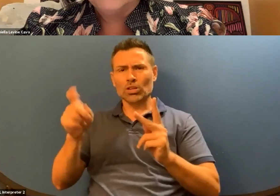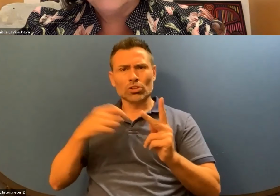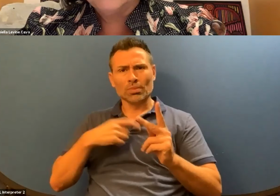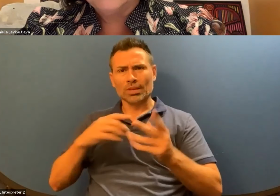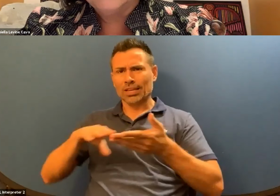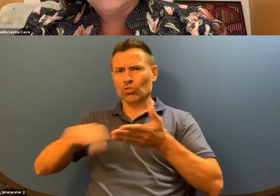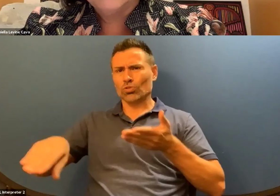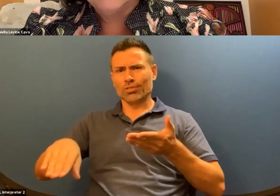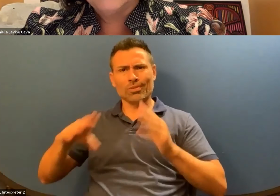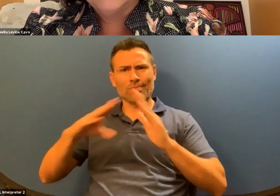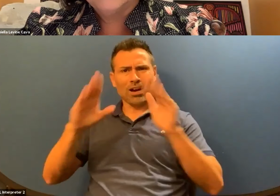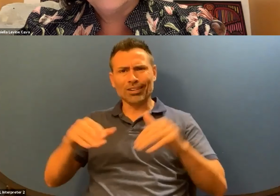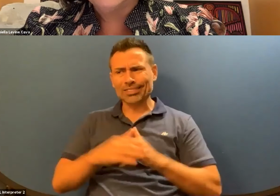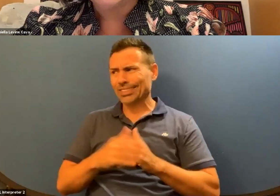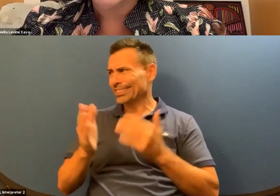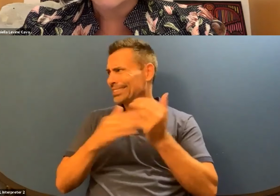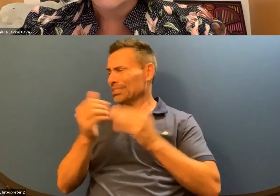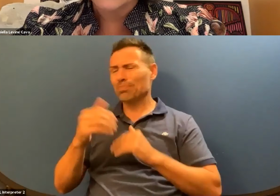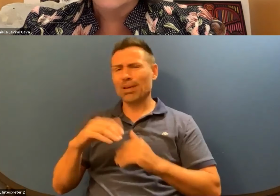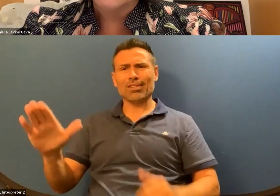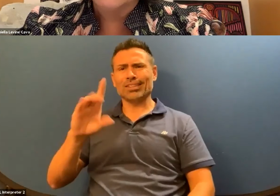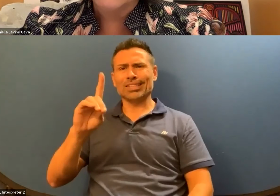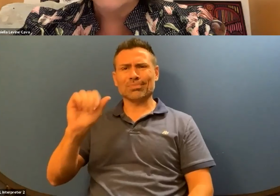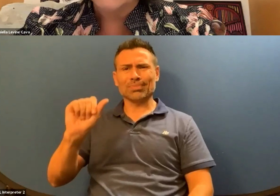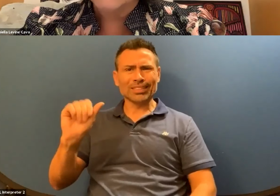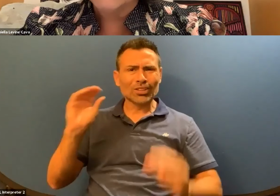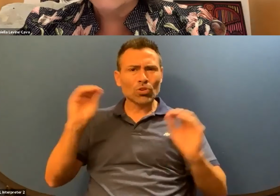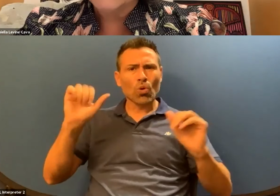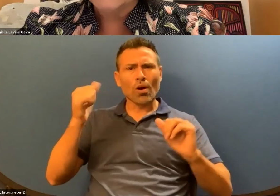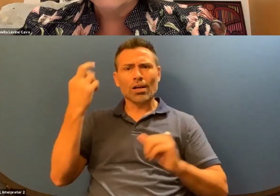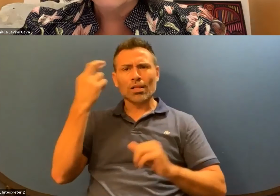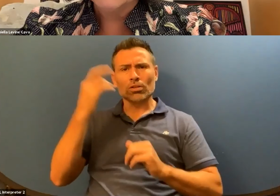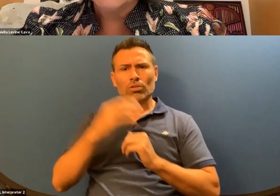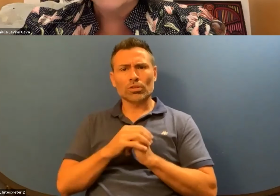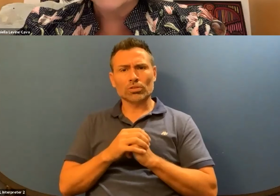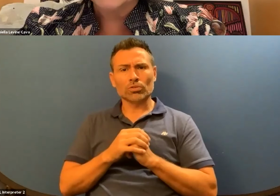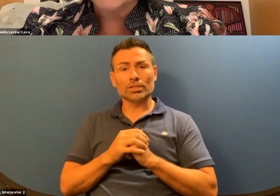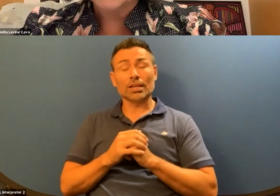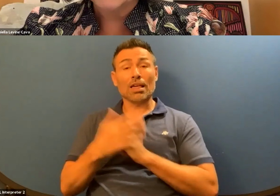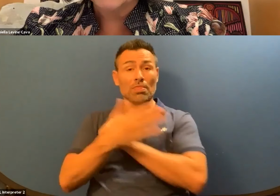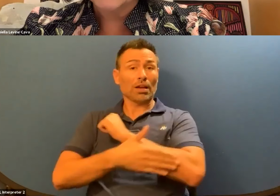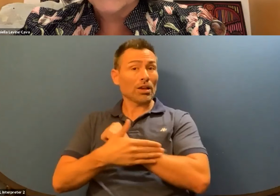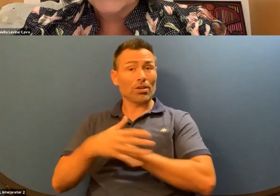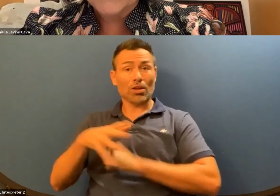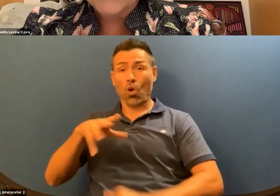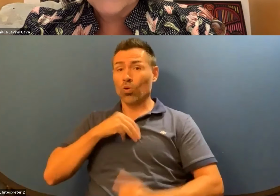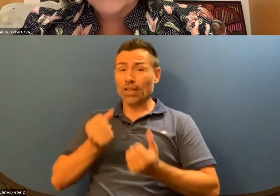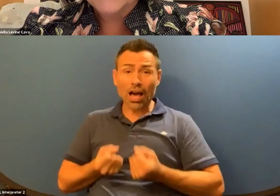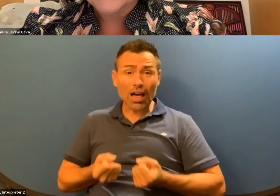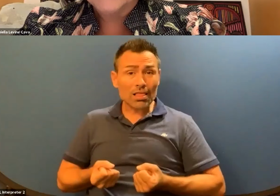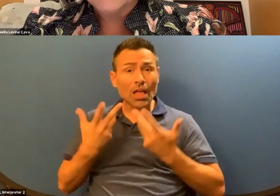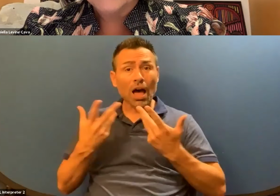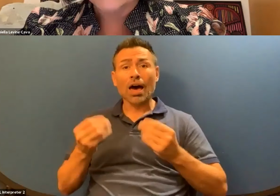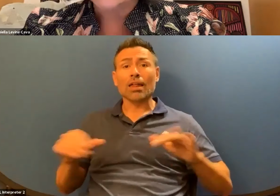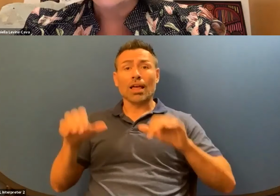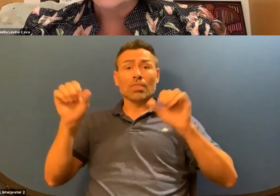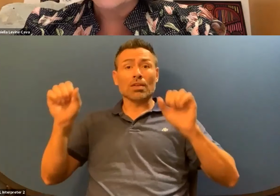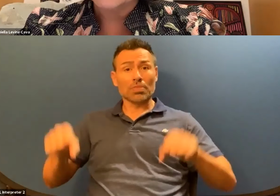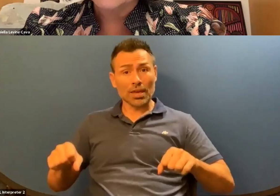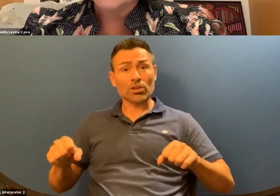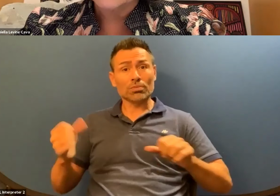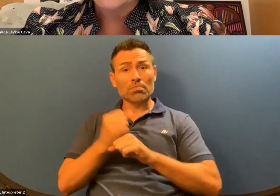it's disability or any other reason for that matter. You know, the county owns a lot of land that could put in play, and the county does have the ability,